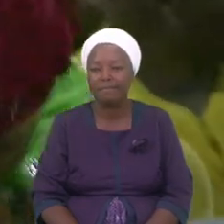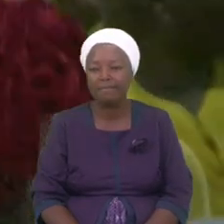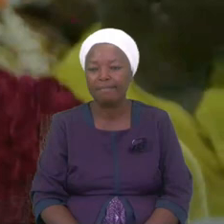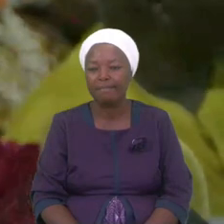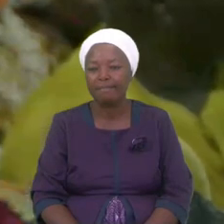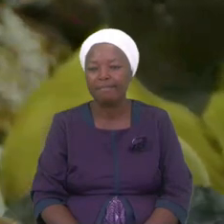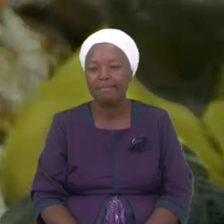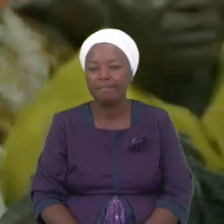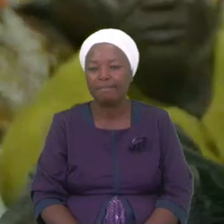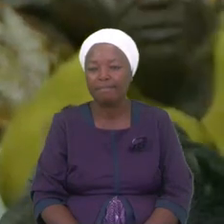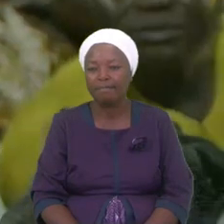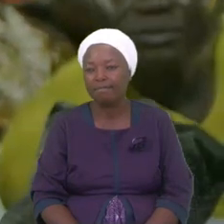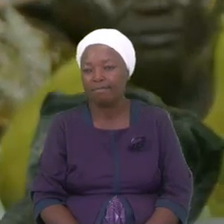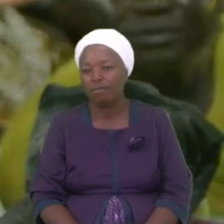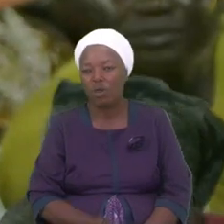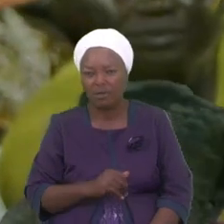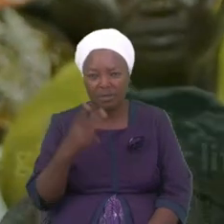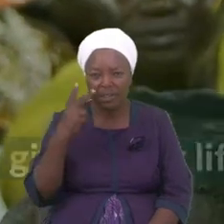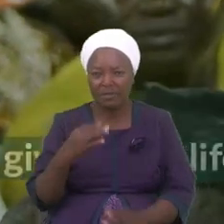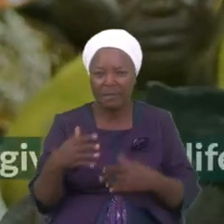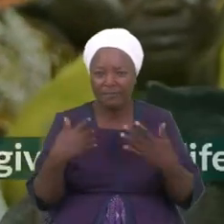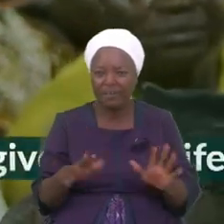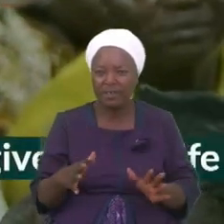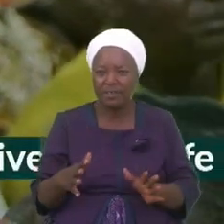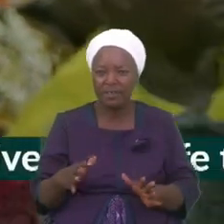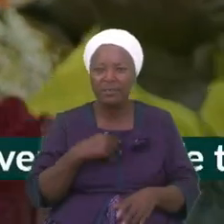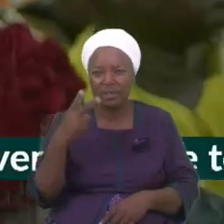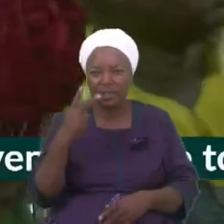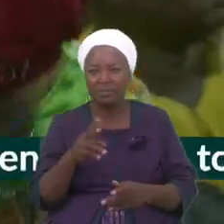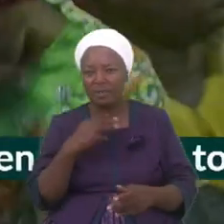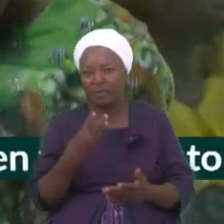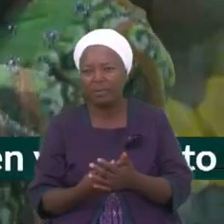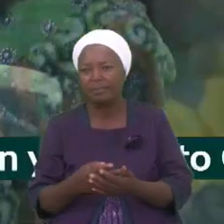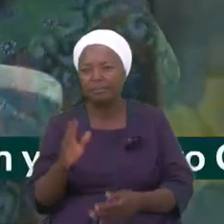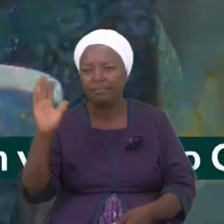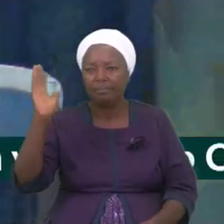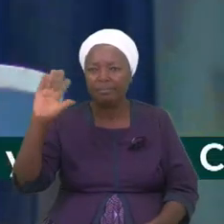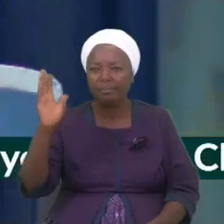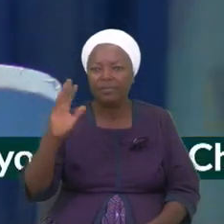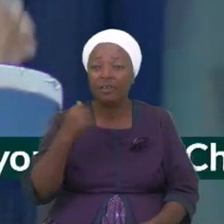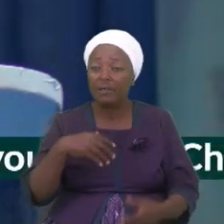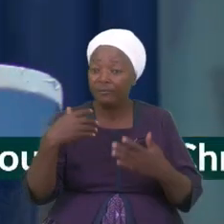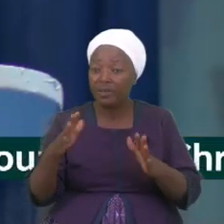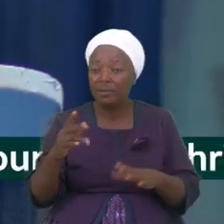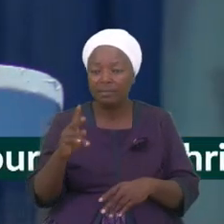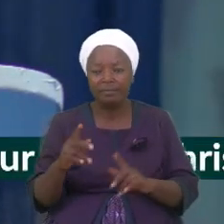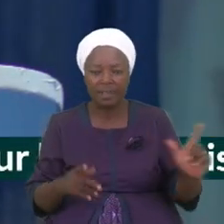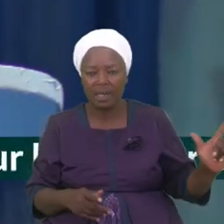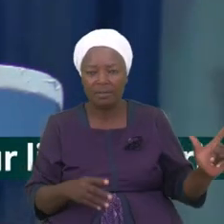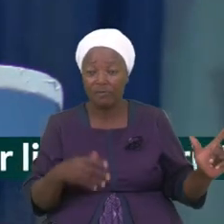Is that a flag you are waving at me? Wave it properly. Let me see. If you are true, by my left-hand side.